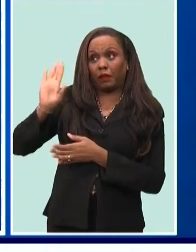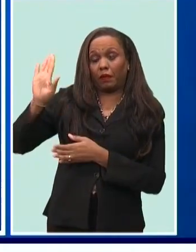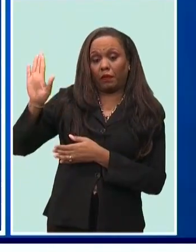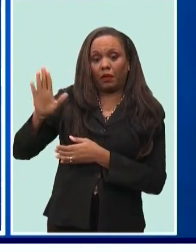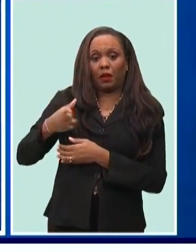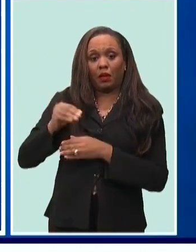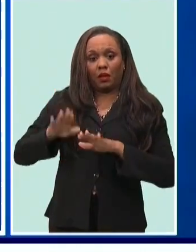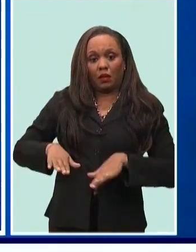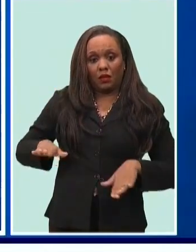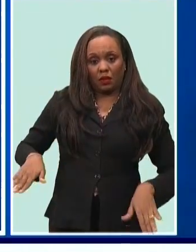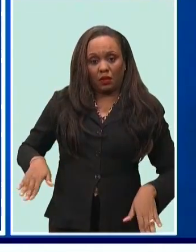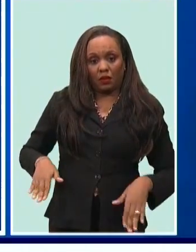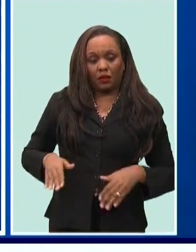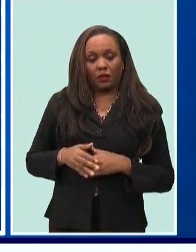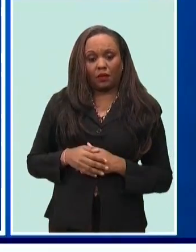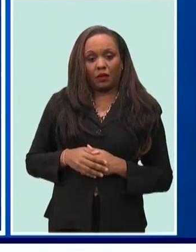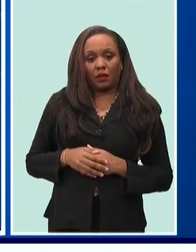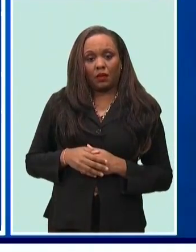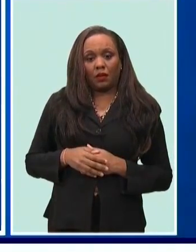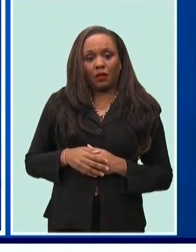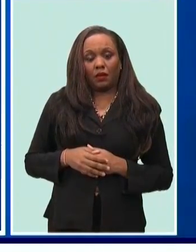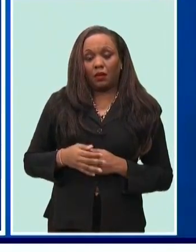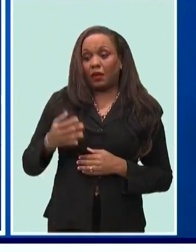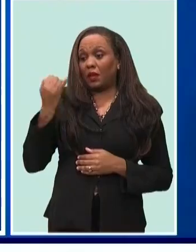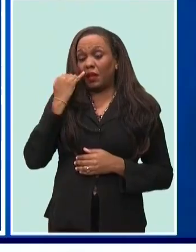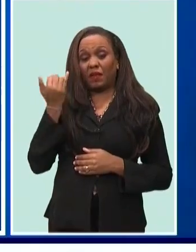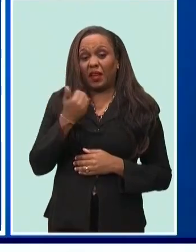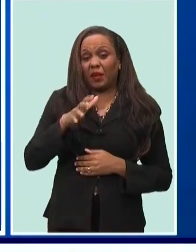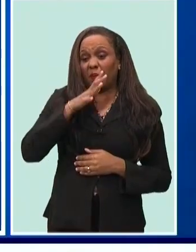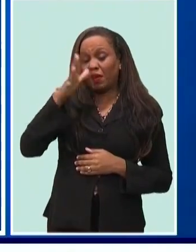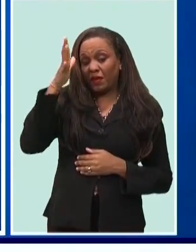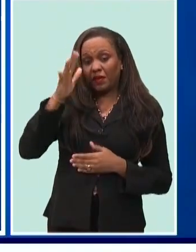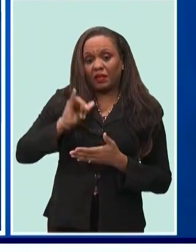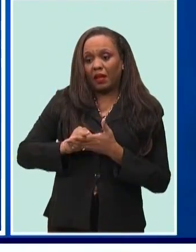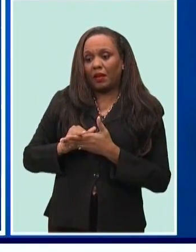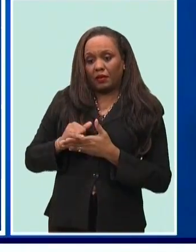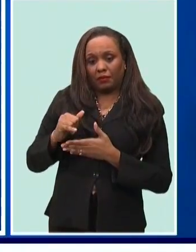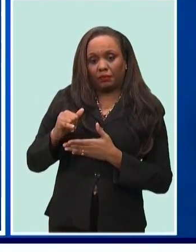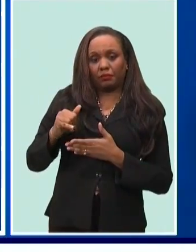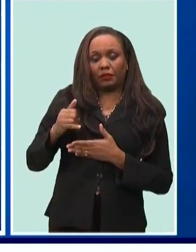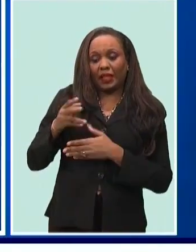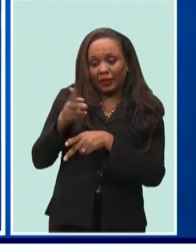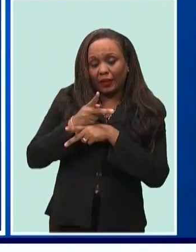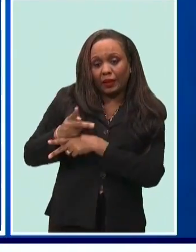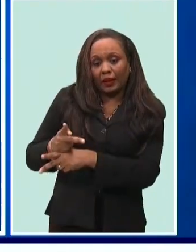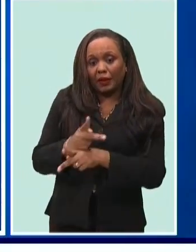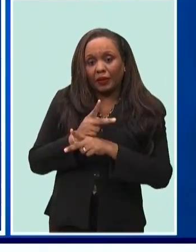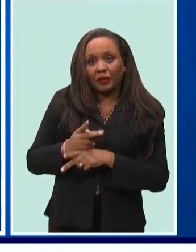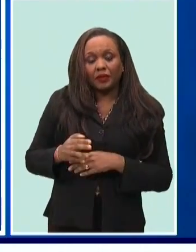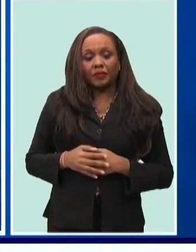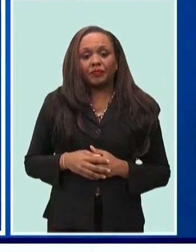minor children, and if they have any dependent parents, that is parents who are dependent on